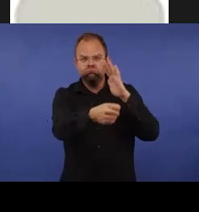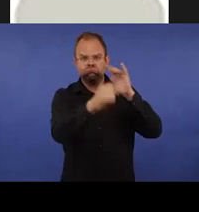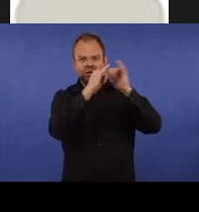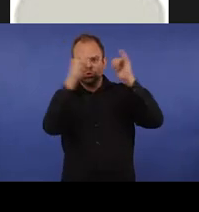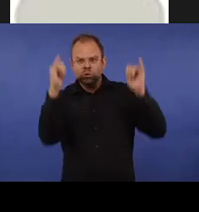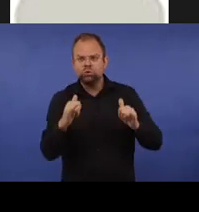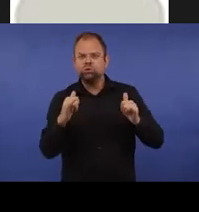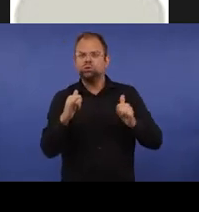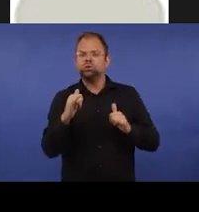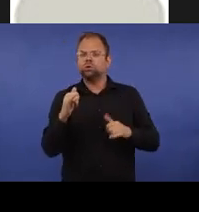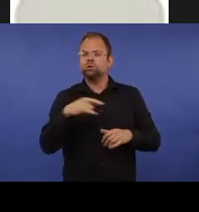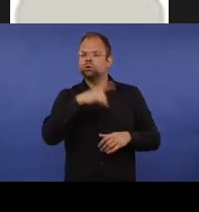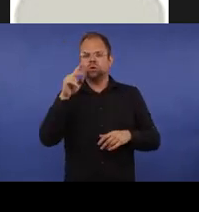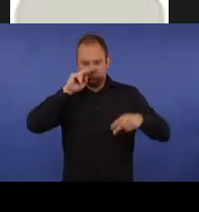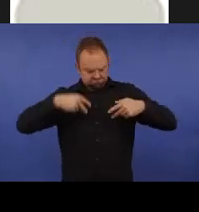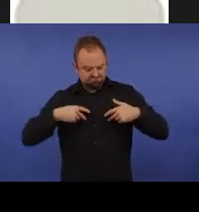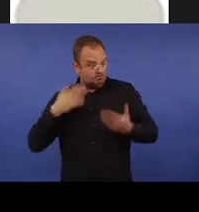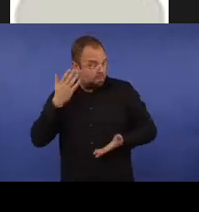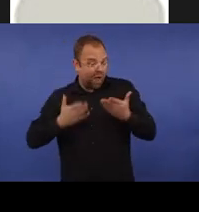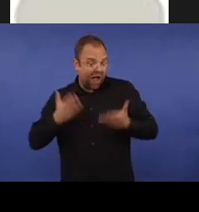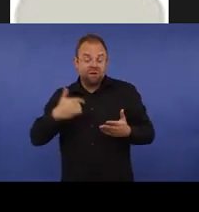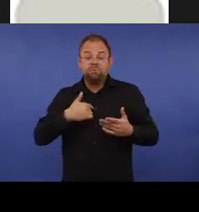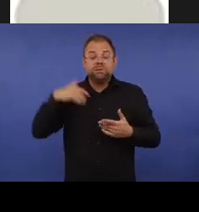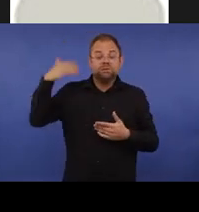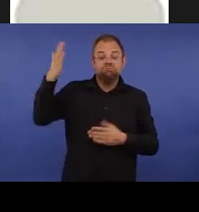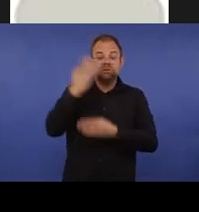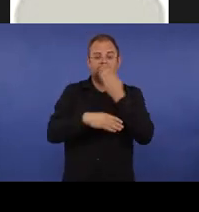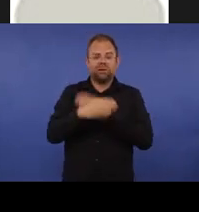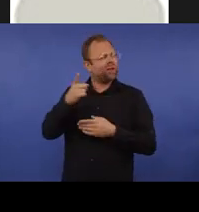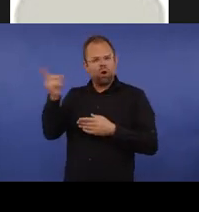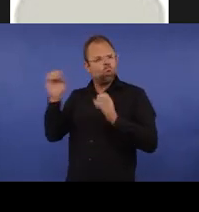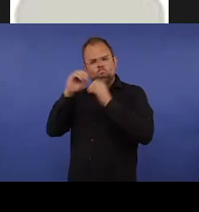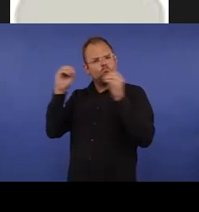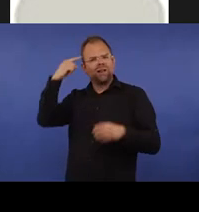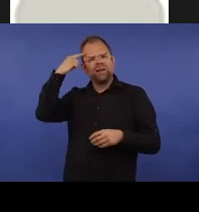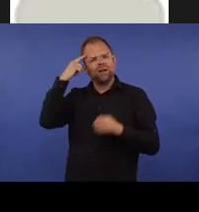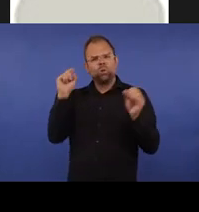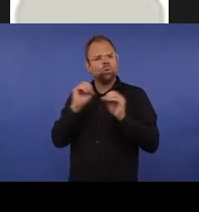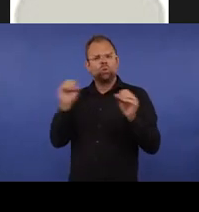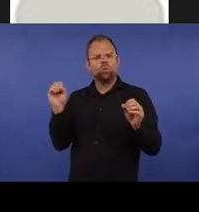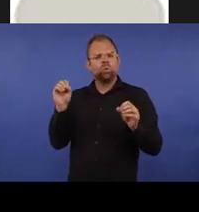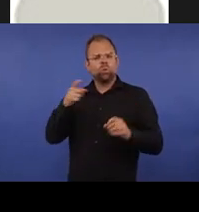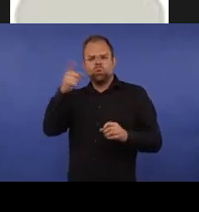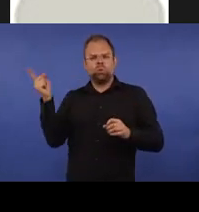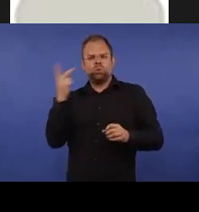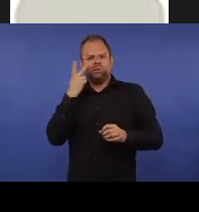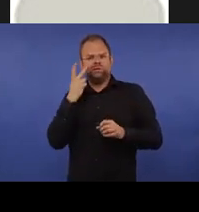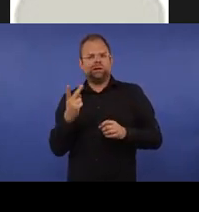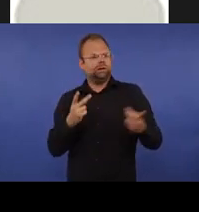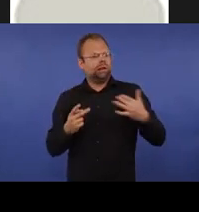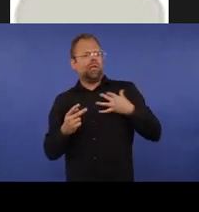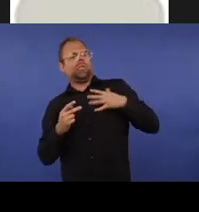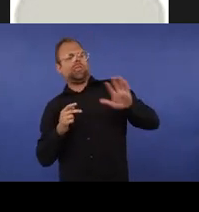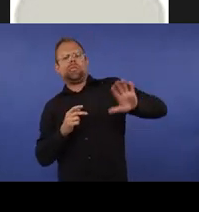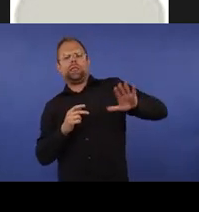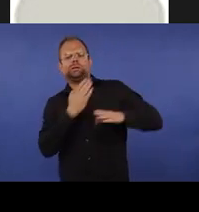preparing for their future with us. I also feel that our movement must be doing much more to